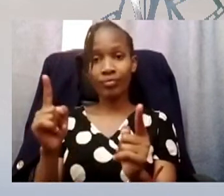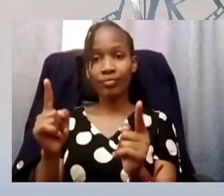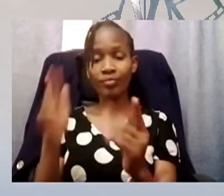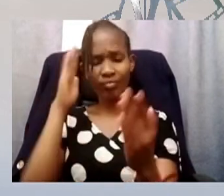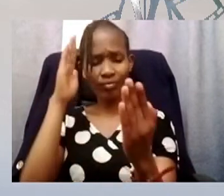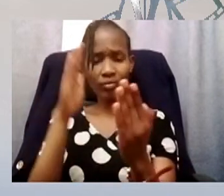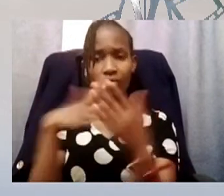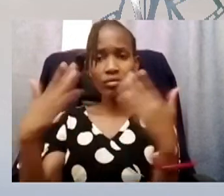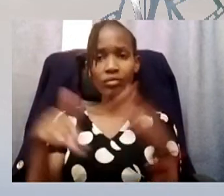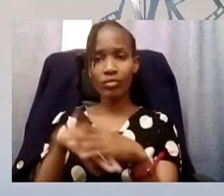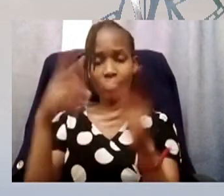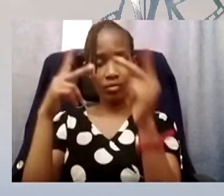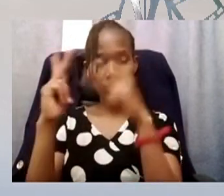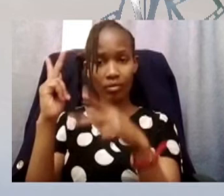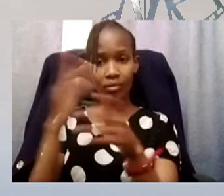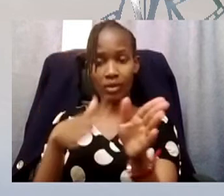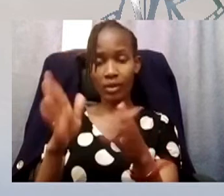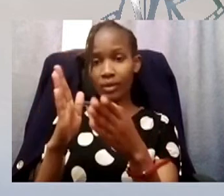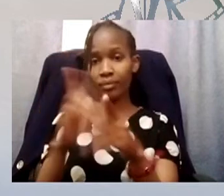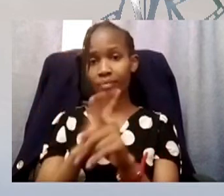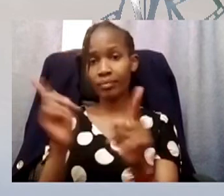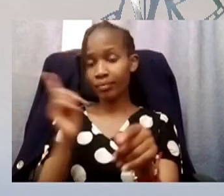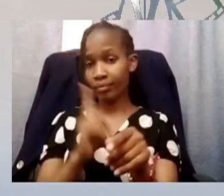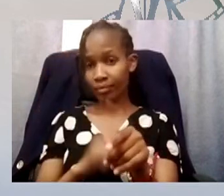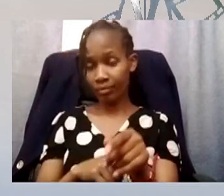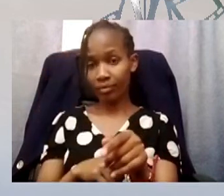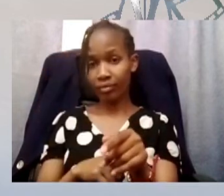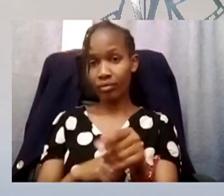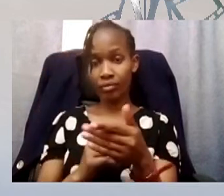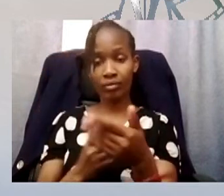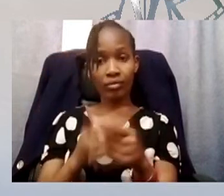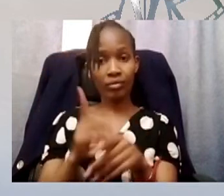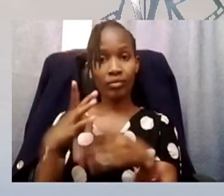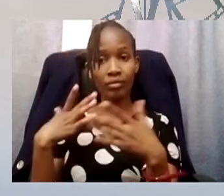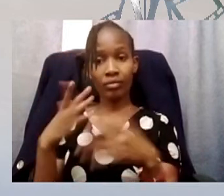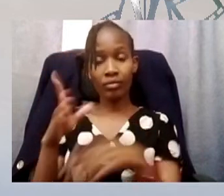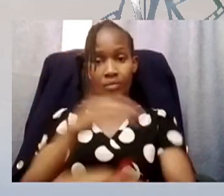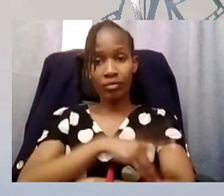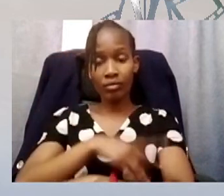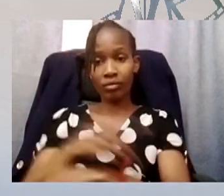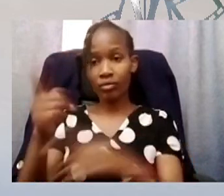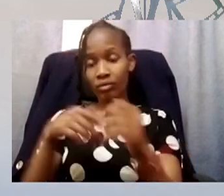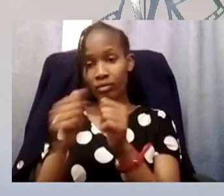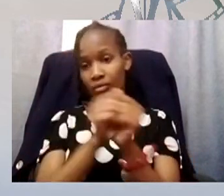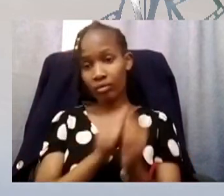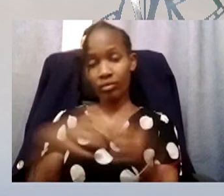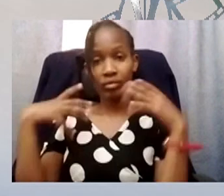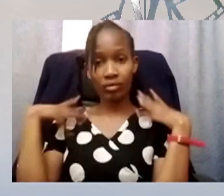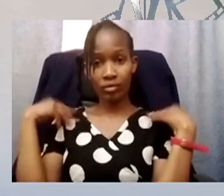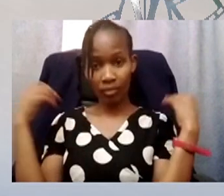way. But during the day, you guys used to get together and practice as